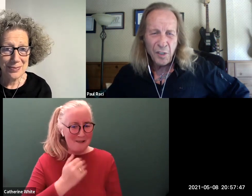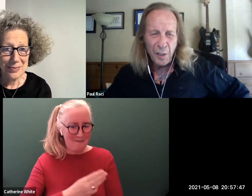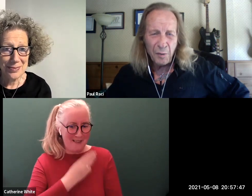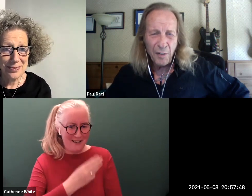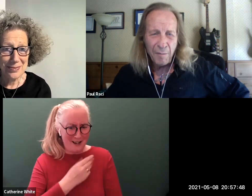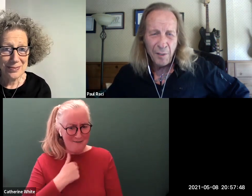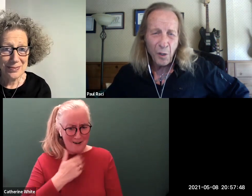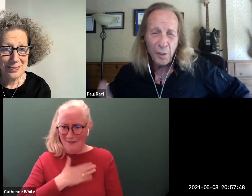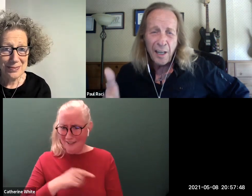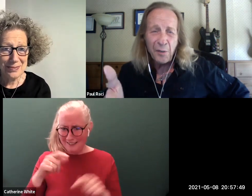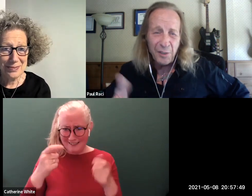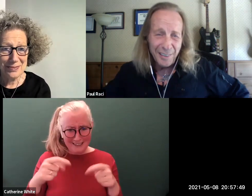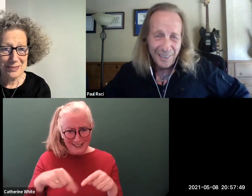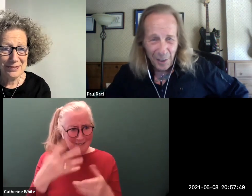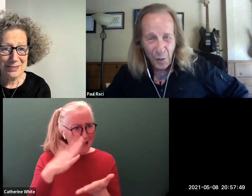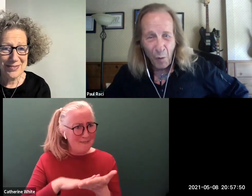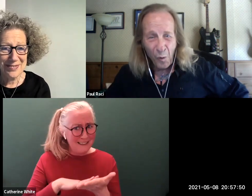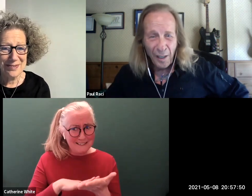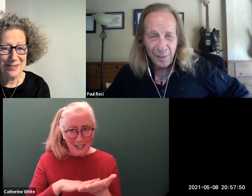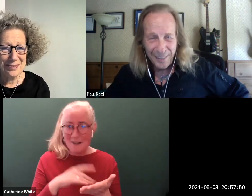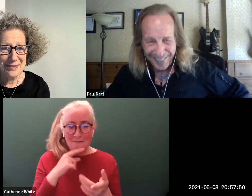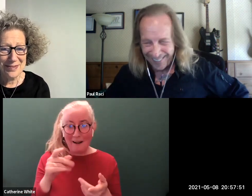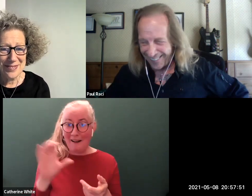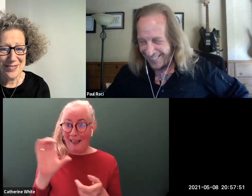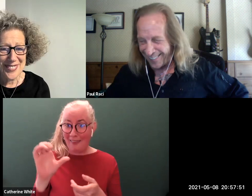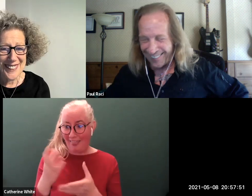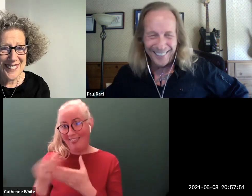only sitting here for 5 minutes, although Catherine is all worn out.